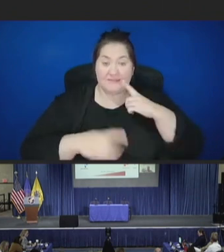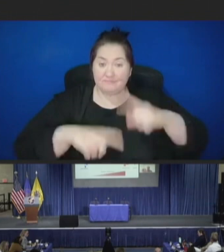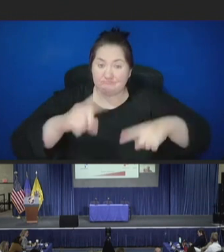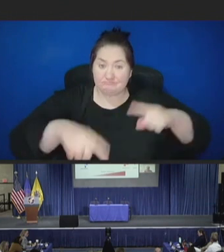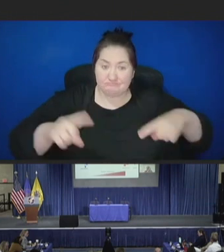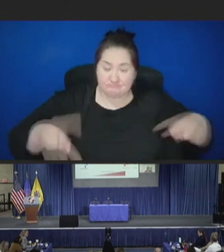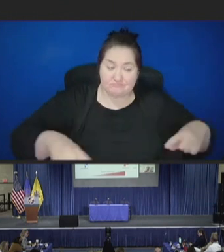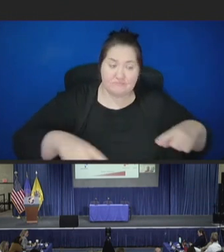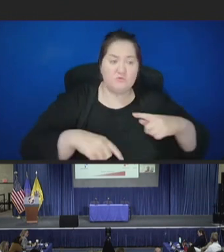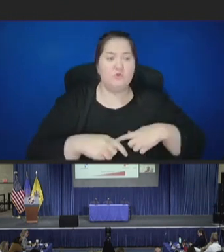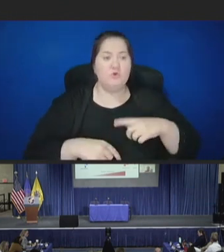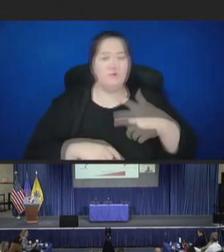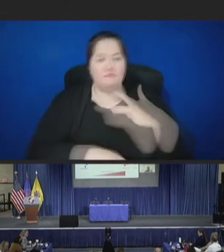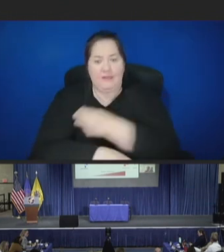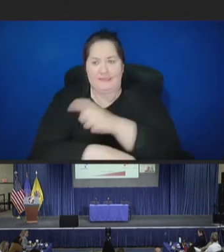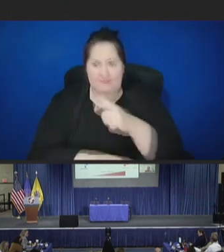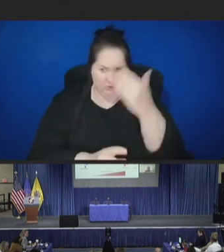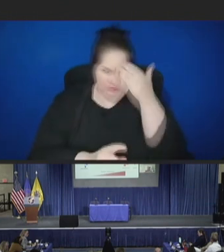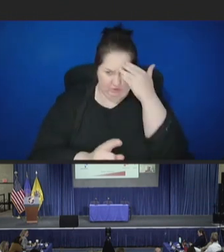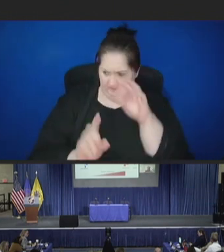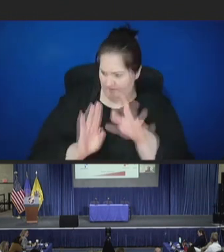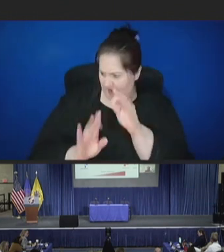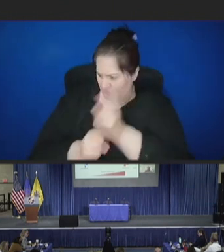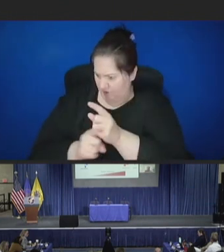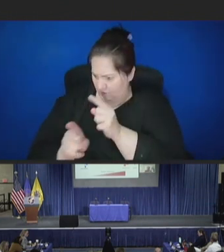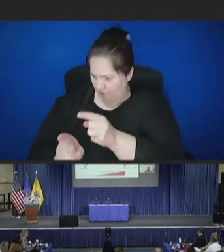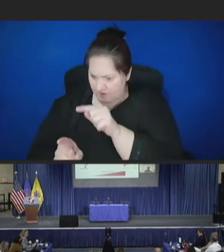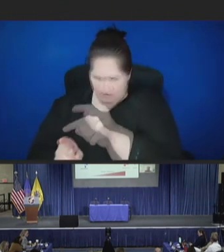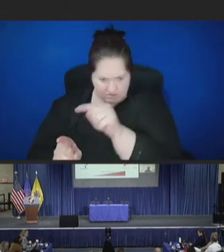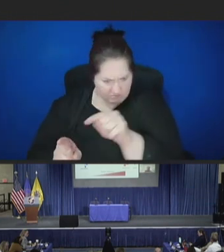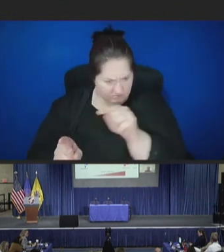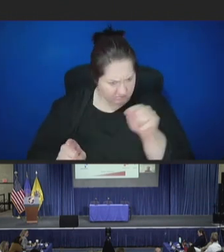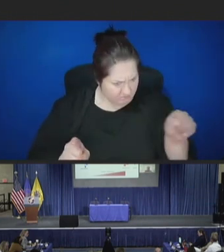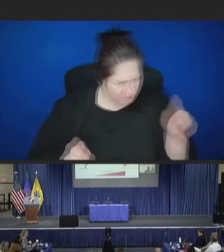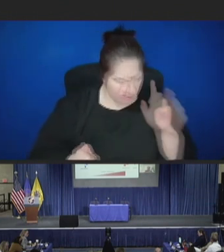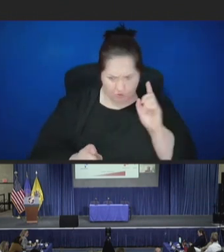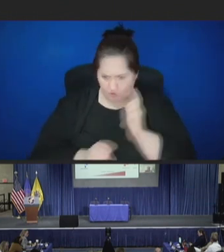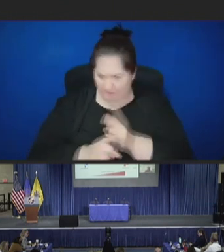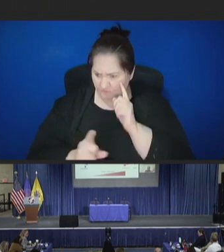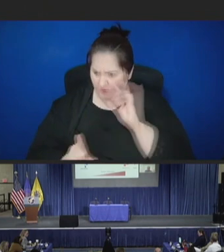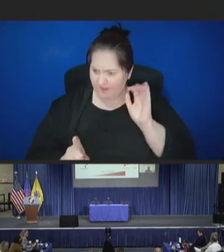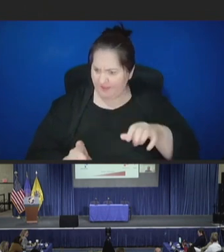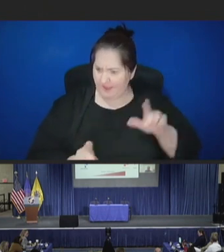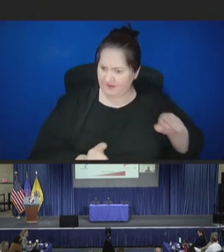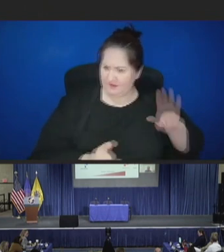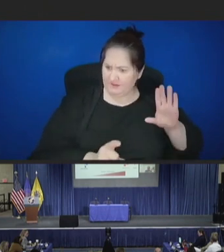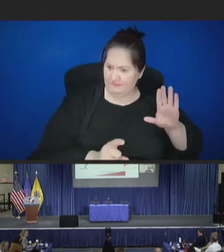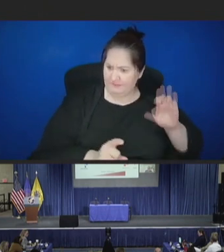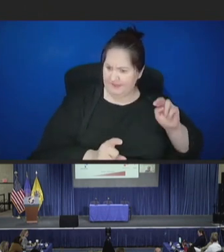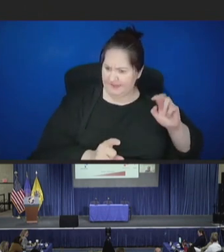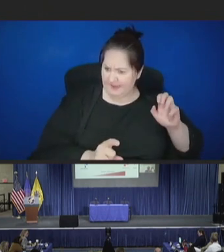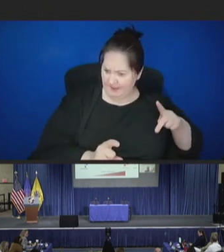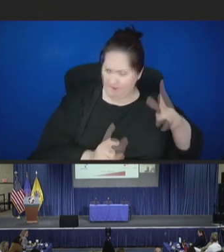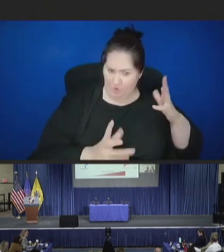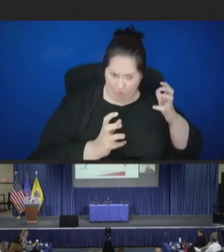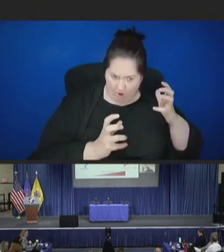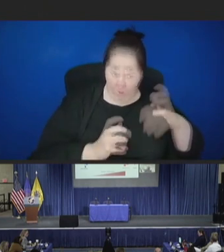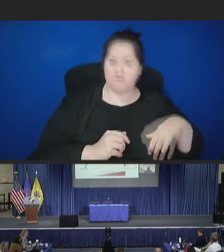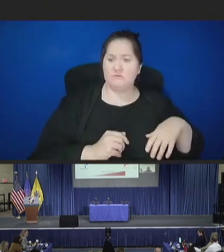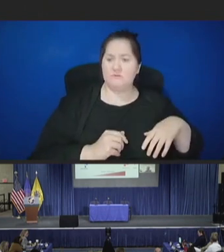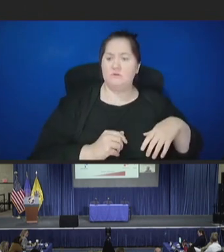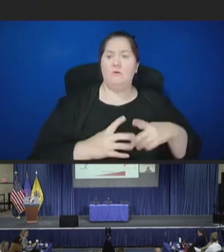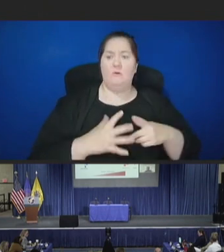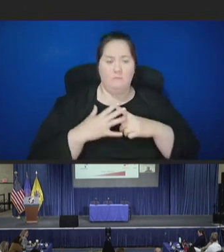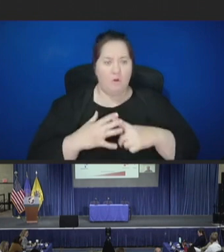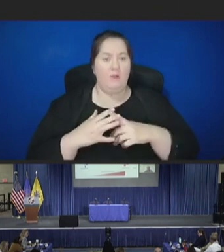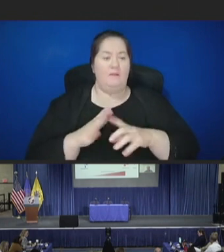needs to know how to go find the right ones with the right genetic features for that particular class of BNAb, turn those on and get them to start